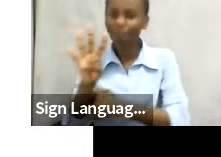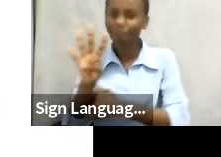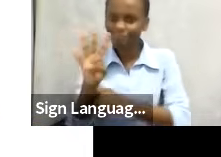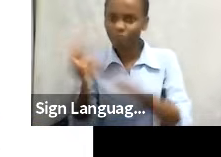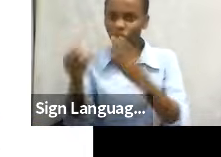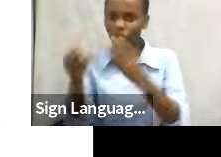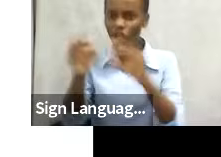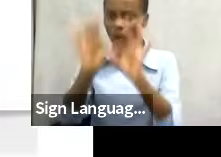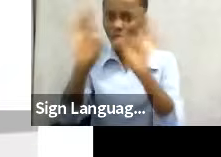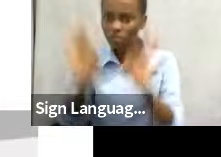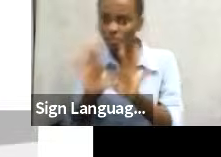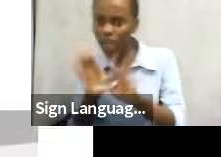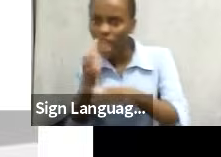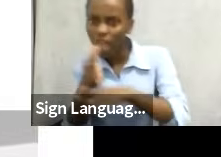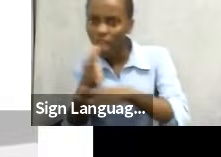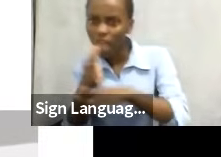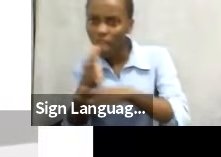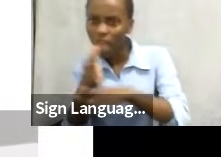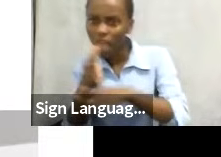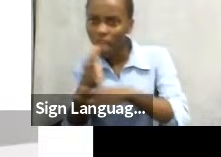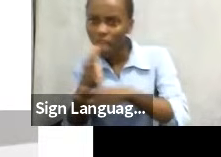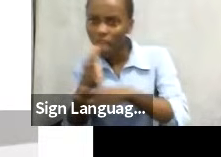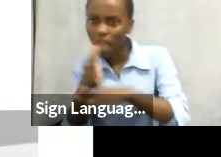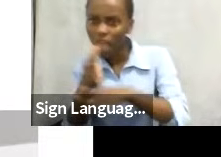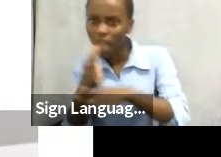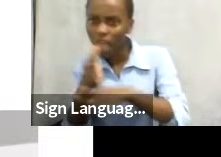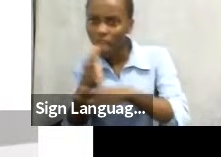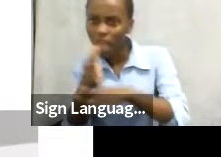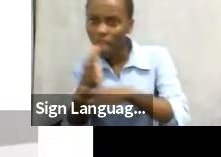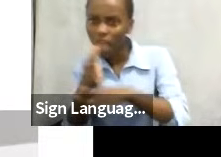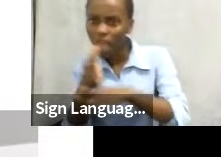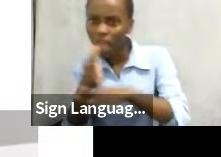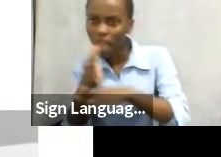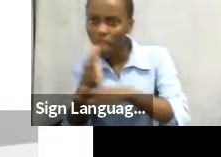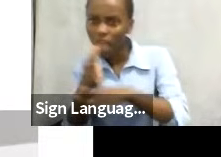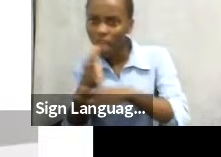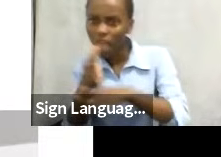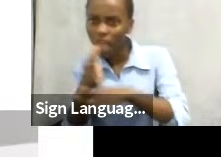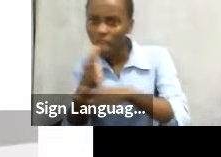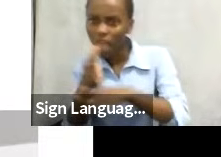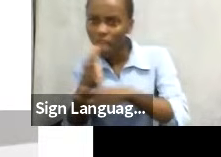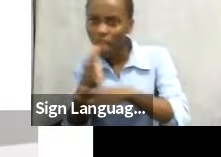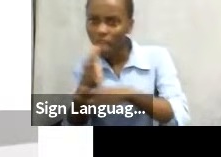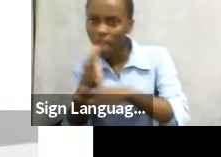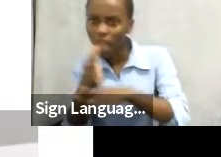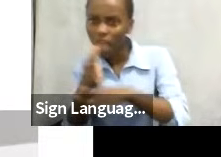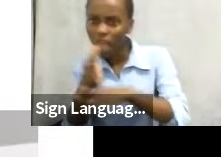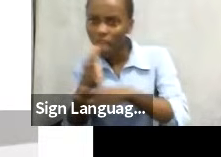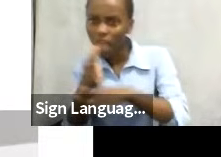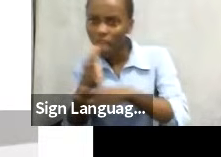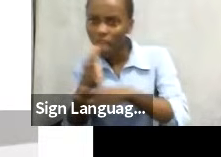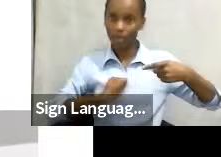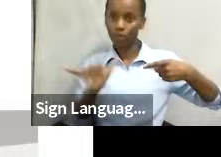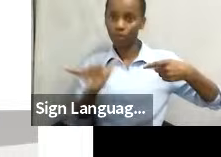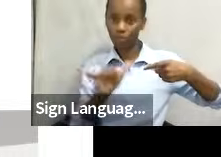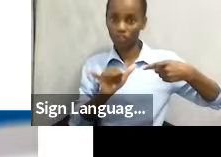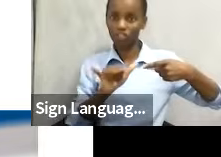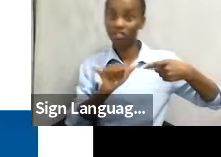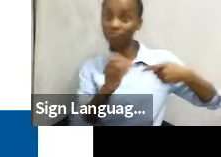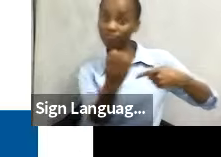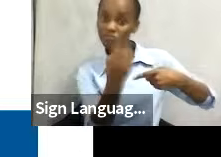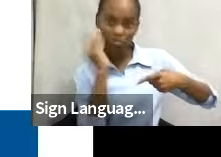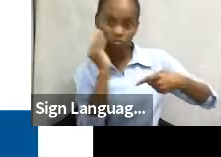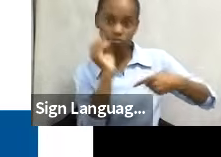it. Here you will see if you have money refundable to you or payable by you. You can close the page once you're done.